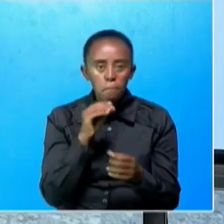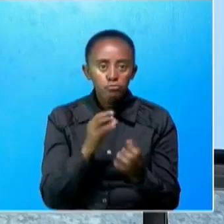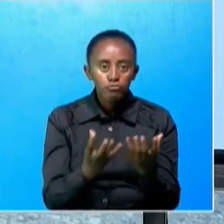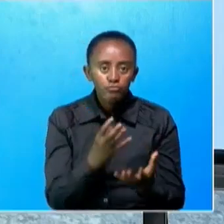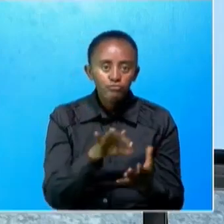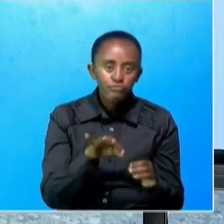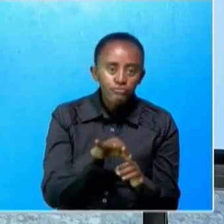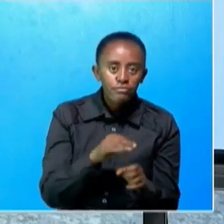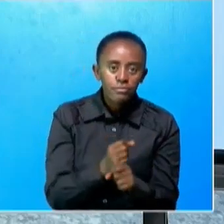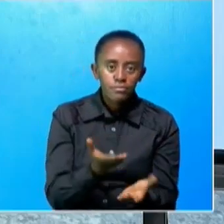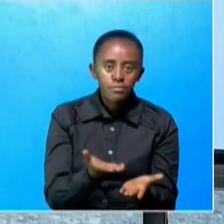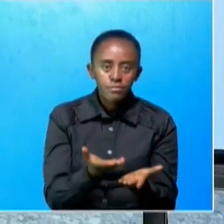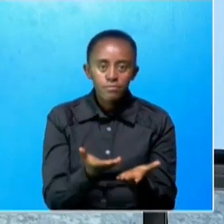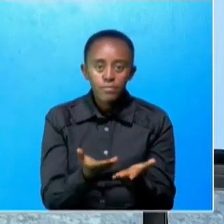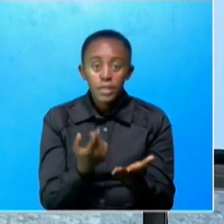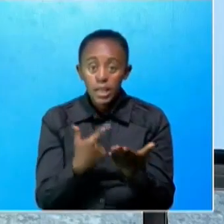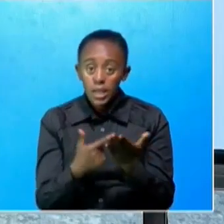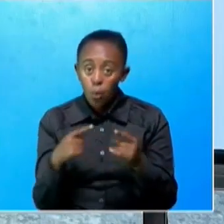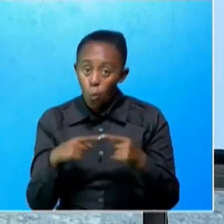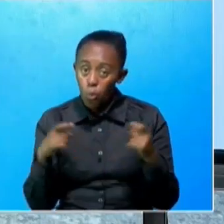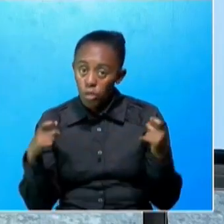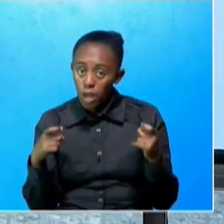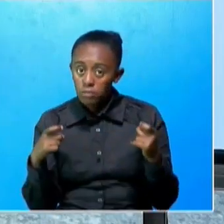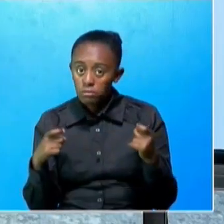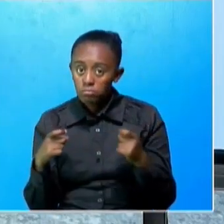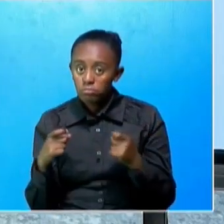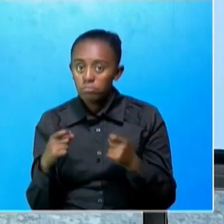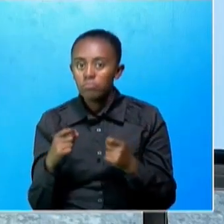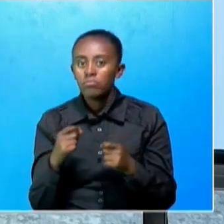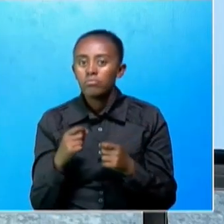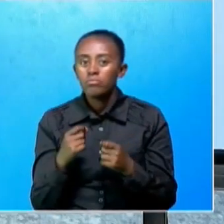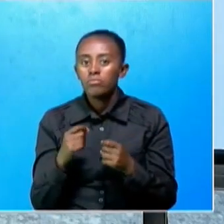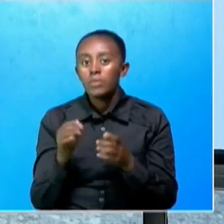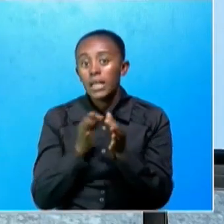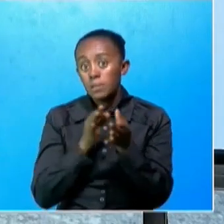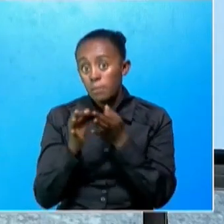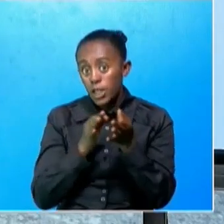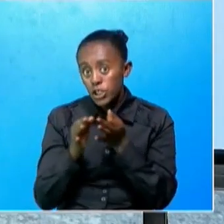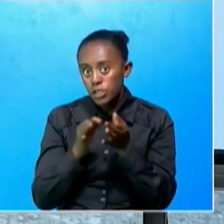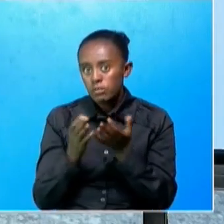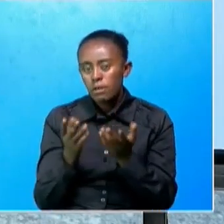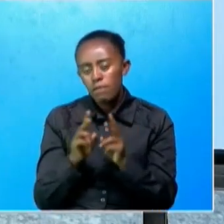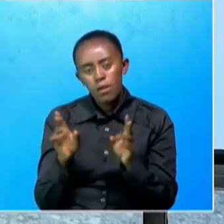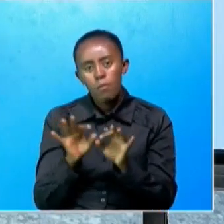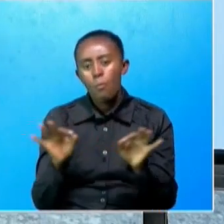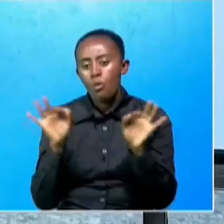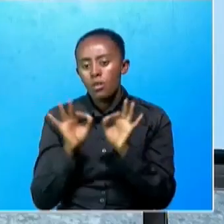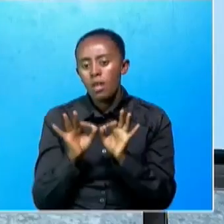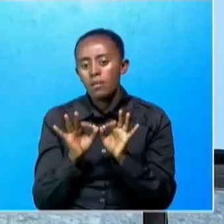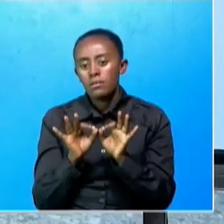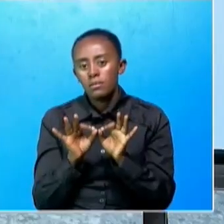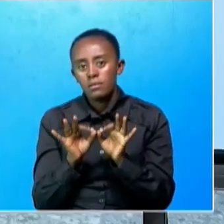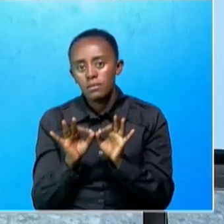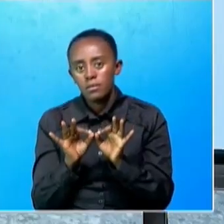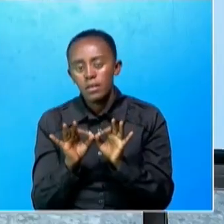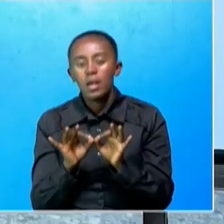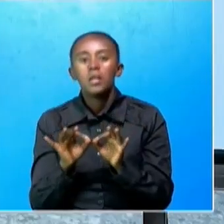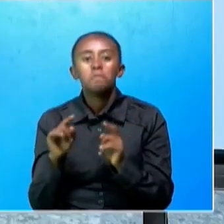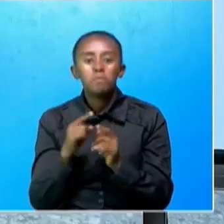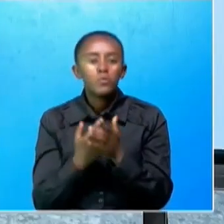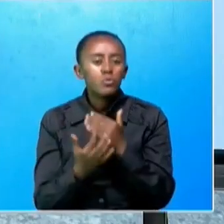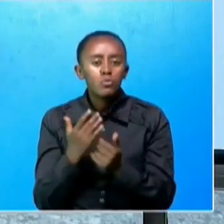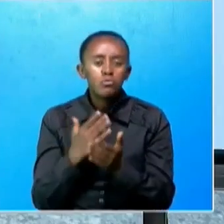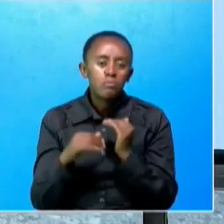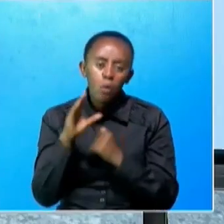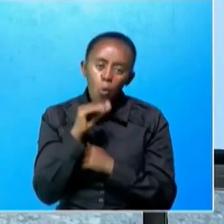So, these contrasting devices or expressions are very important to talk about any